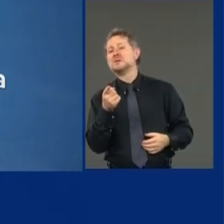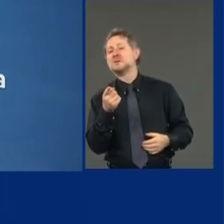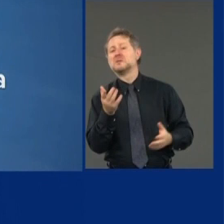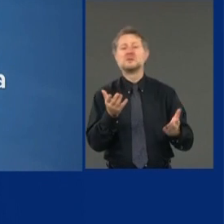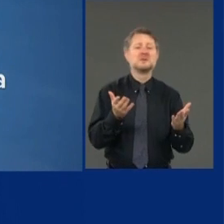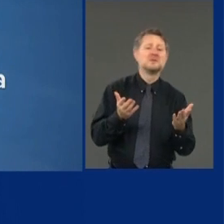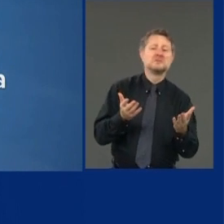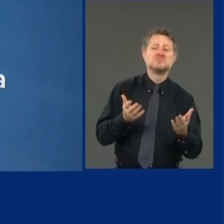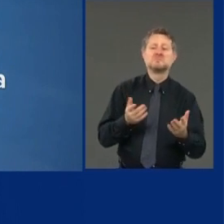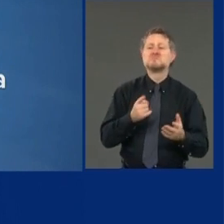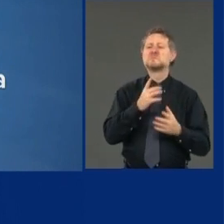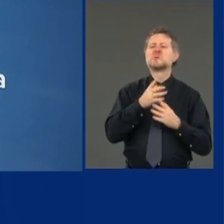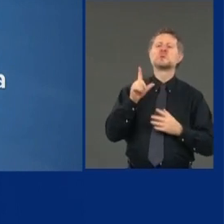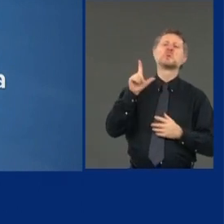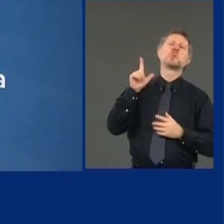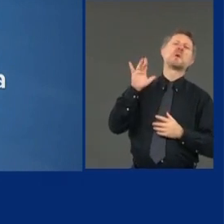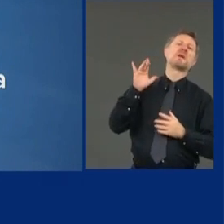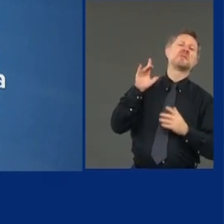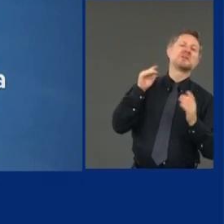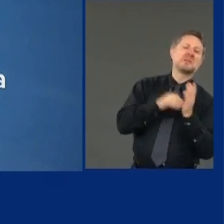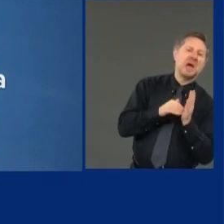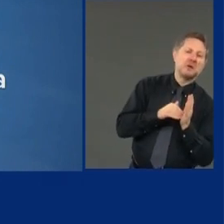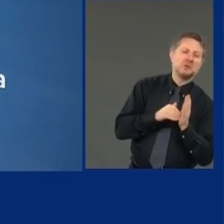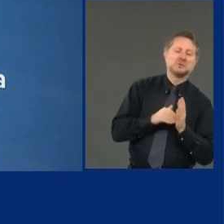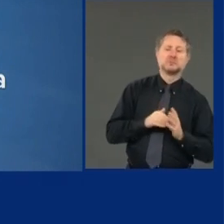Sif? I'll go with 25. 25?